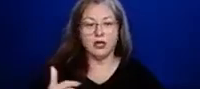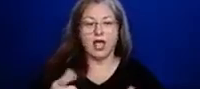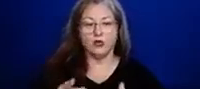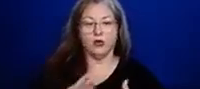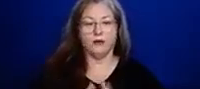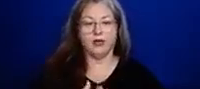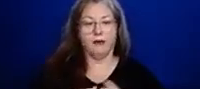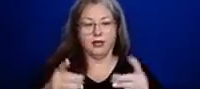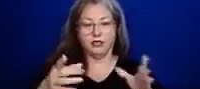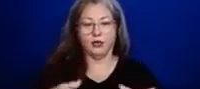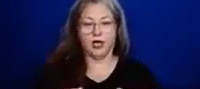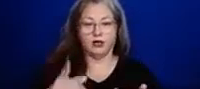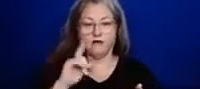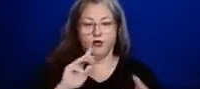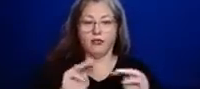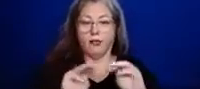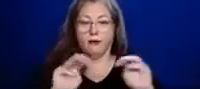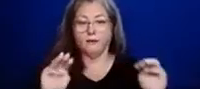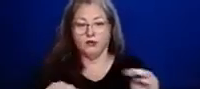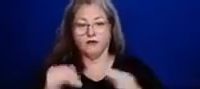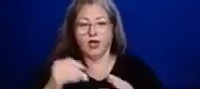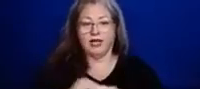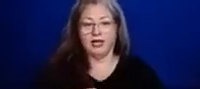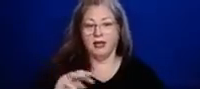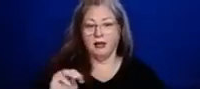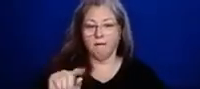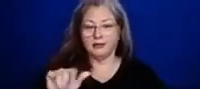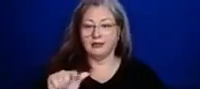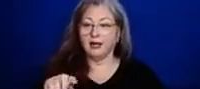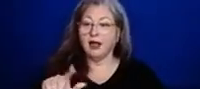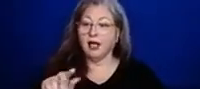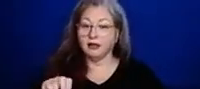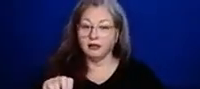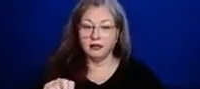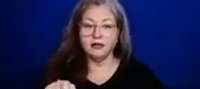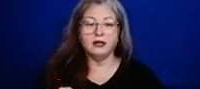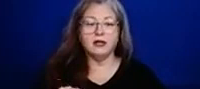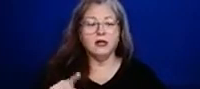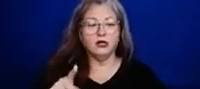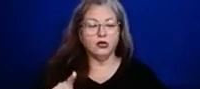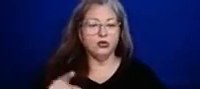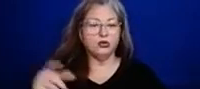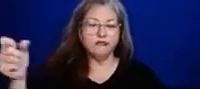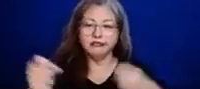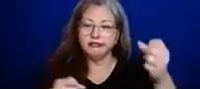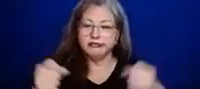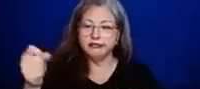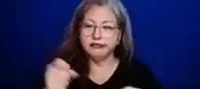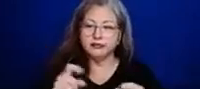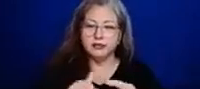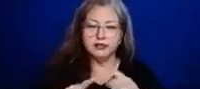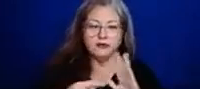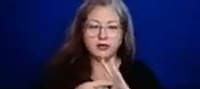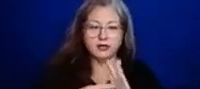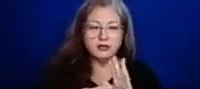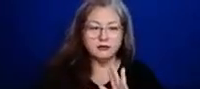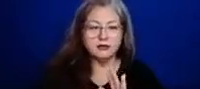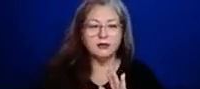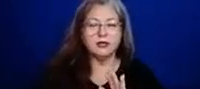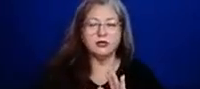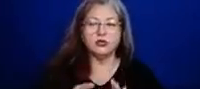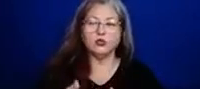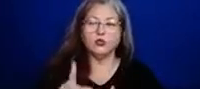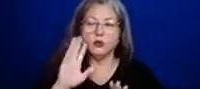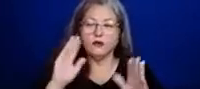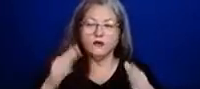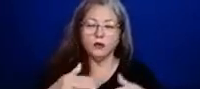the director of the Museum of Art of Mazatlan. And you have brought exhibits to where you focus on